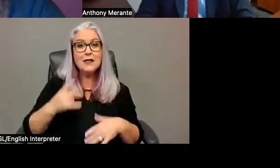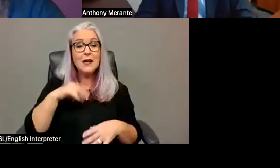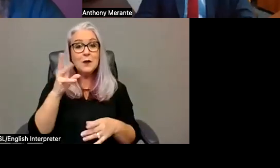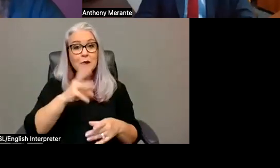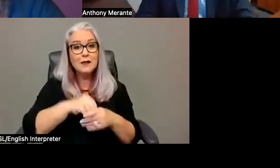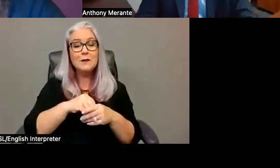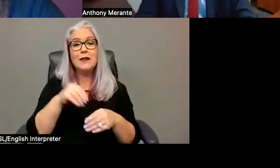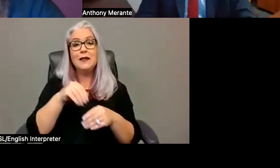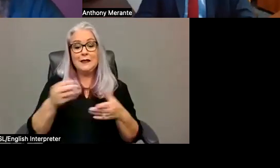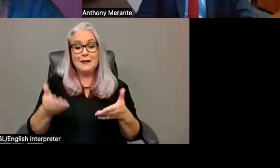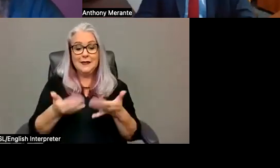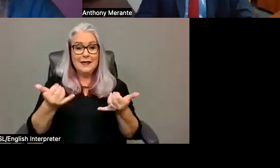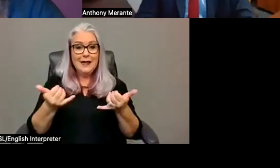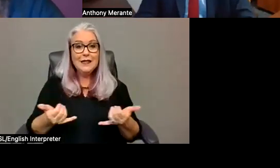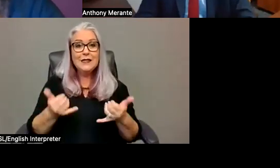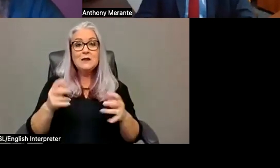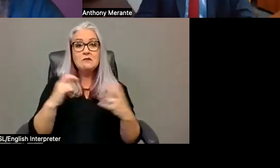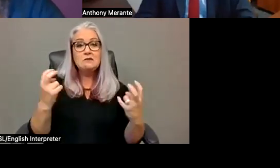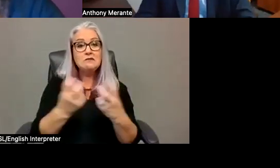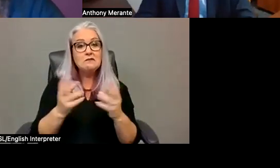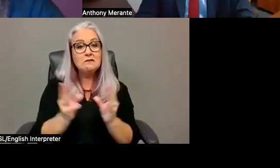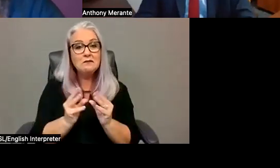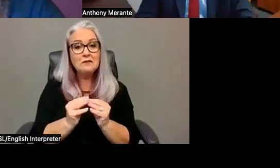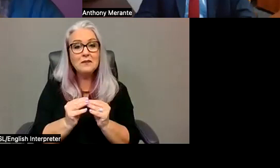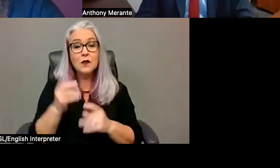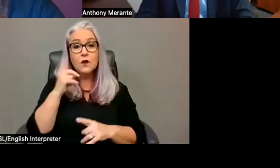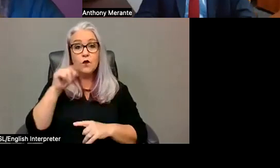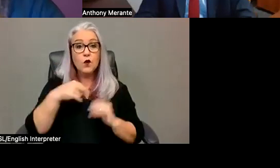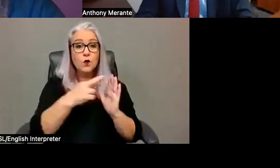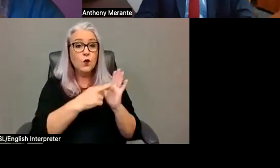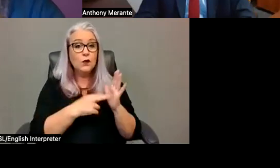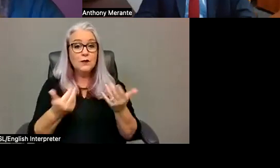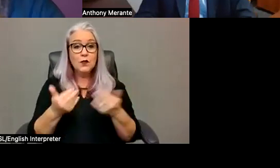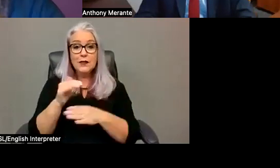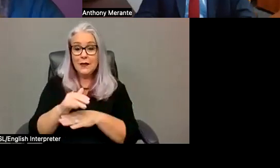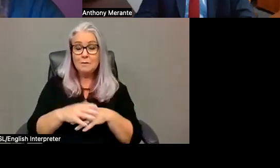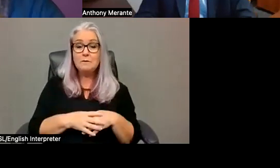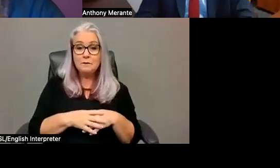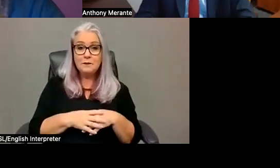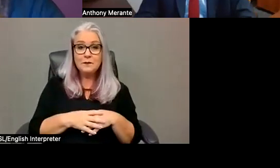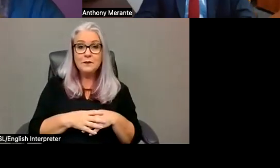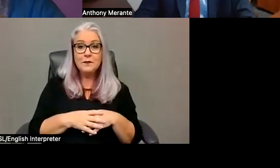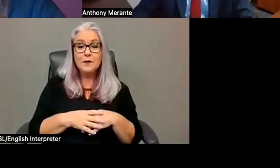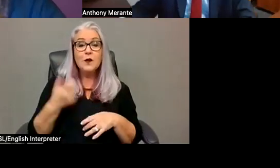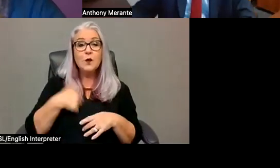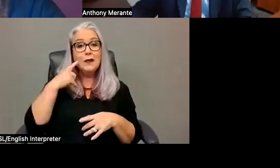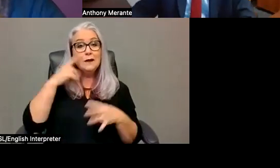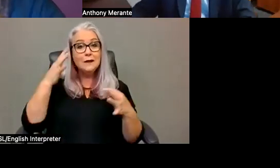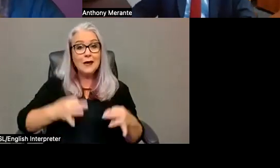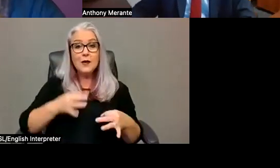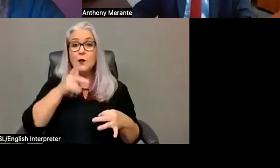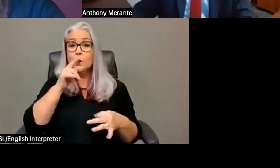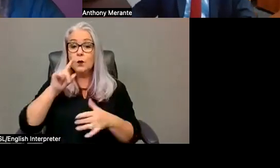in tonight's forum. Now let's go over some of the ground rules. The order of opening statements has been determined before